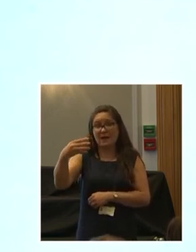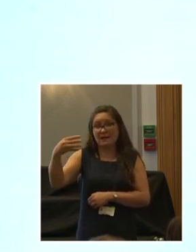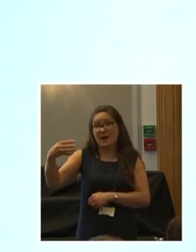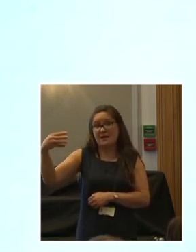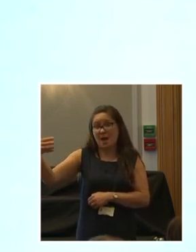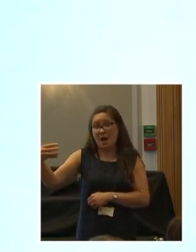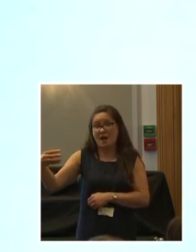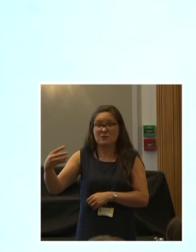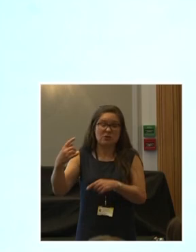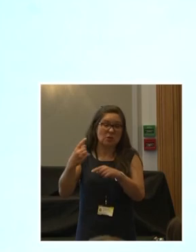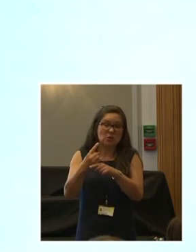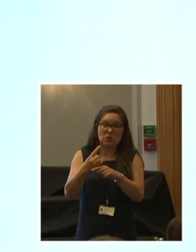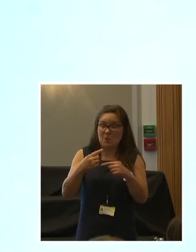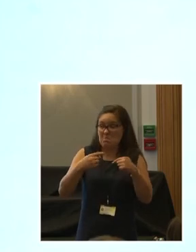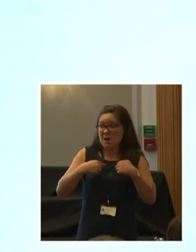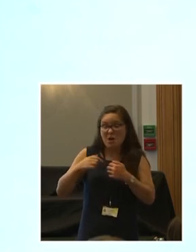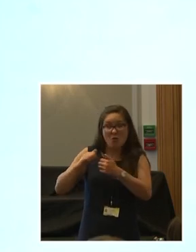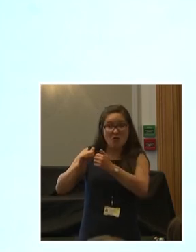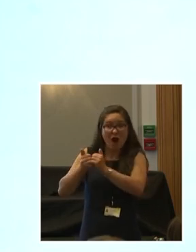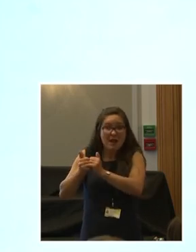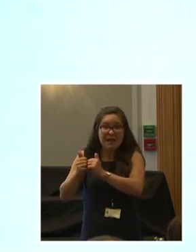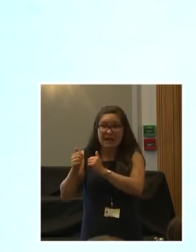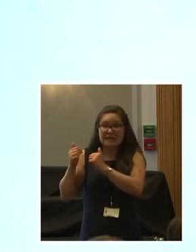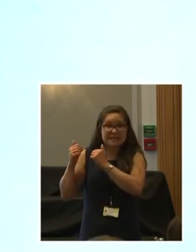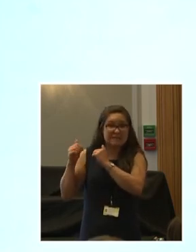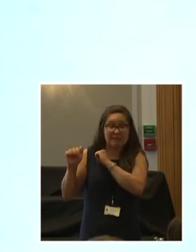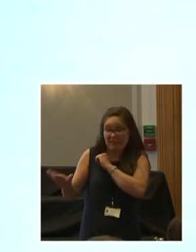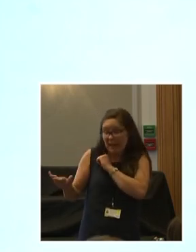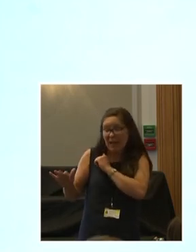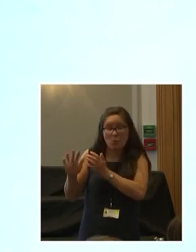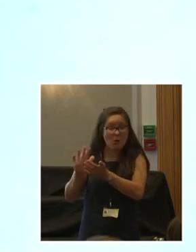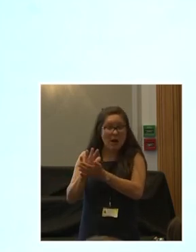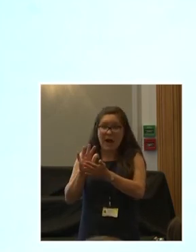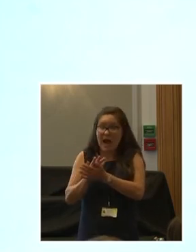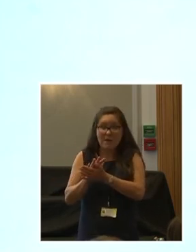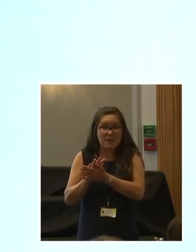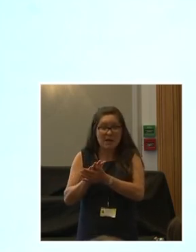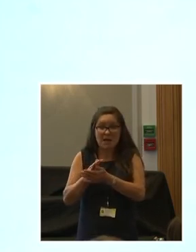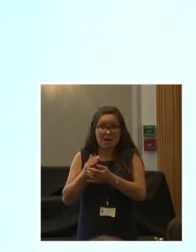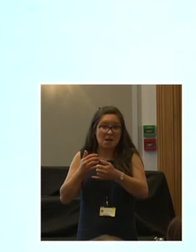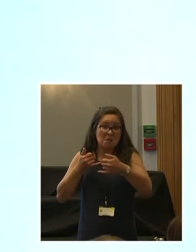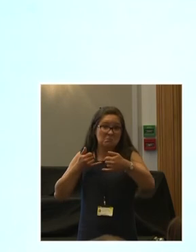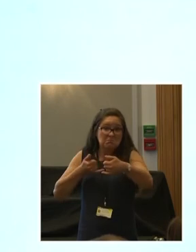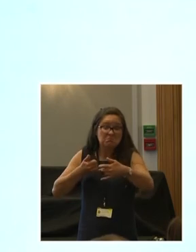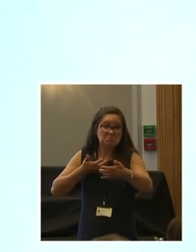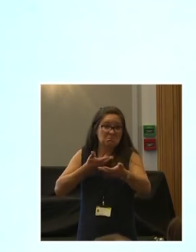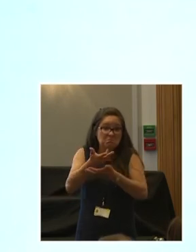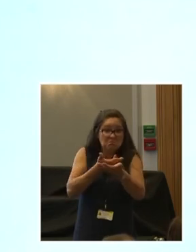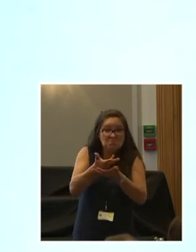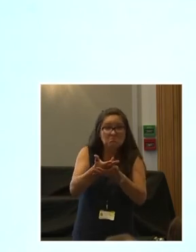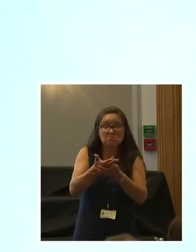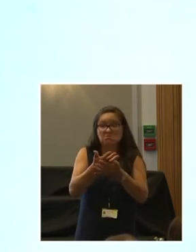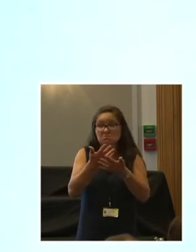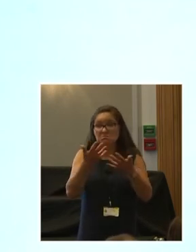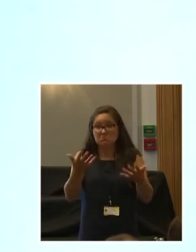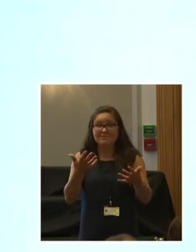0303 123 9999. Myself, colleagues such as Colin in the room as well, we all will happily talk to you. We're either buying and partially sighted ourselves, or we've got